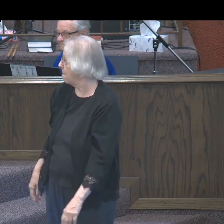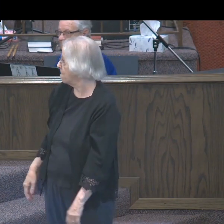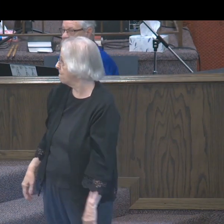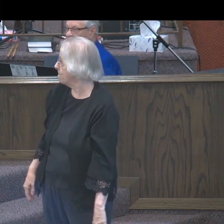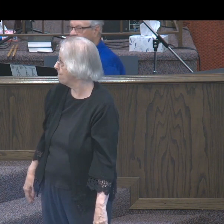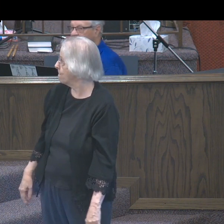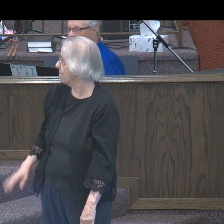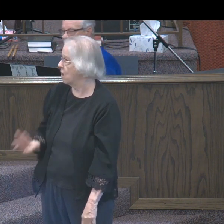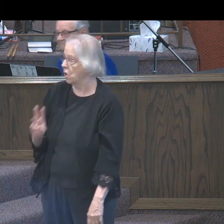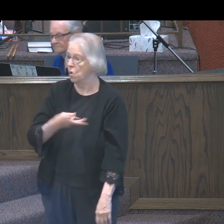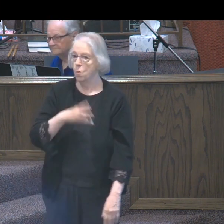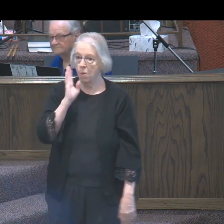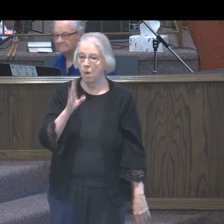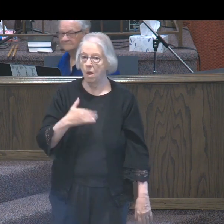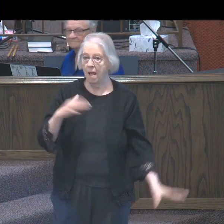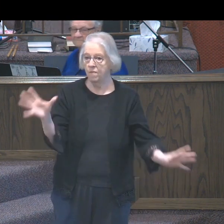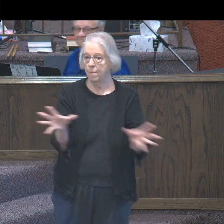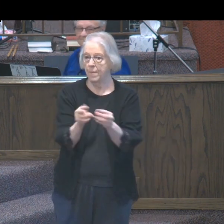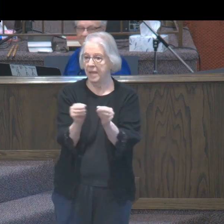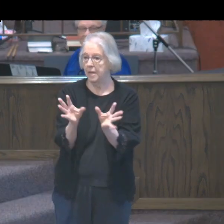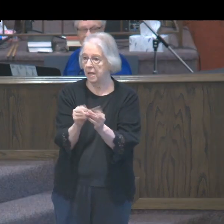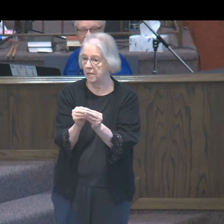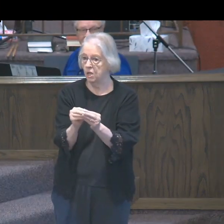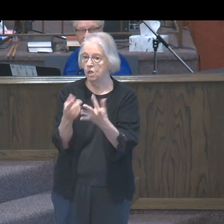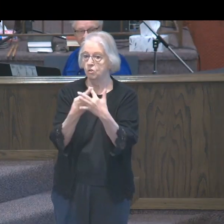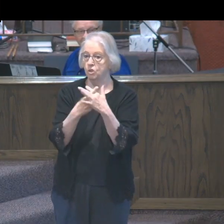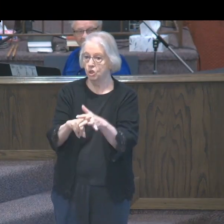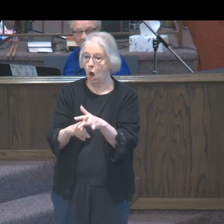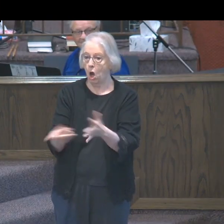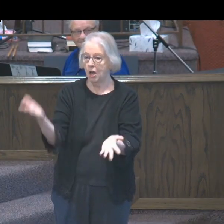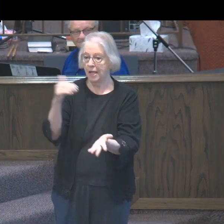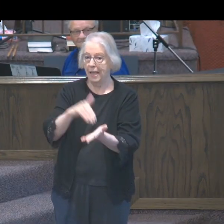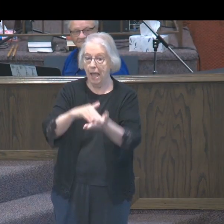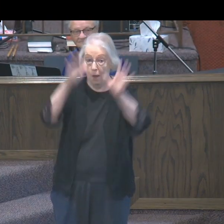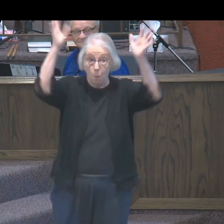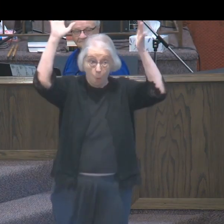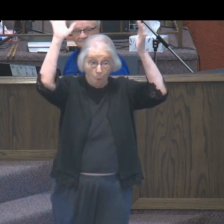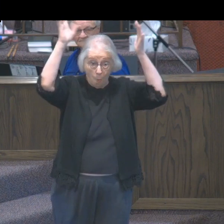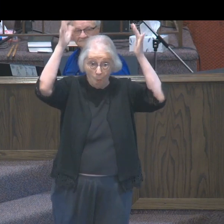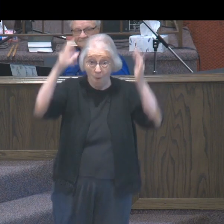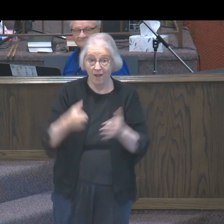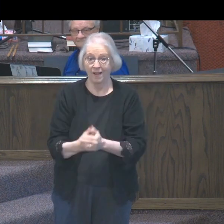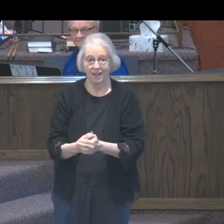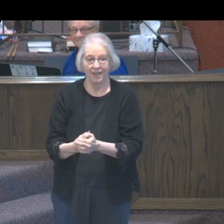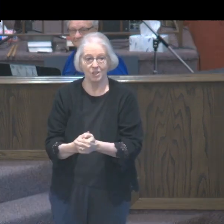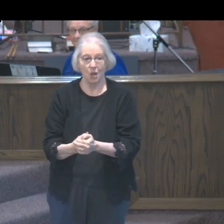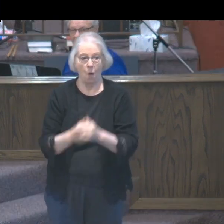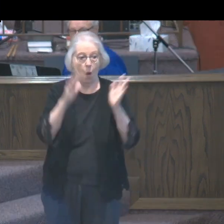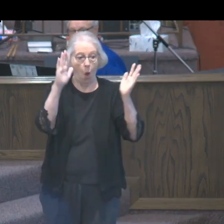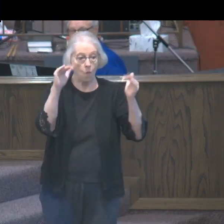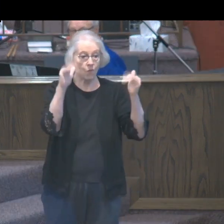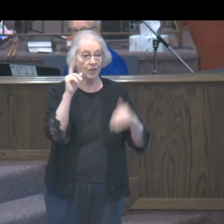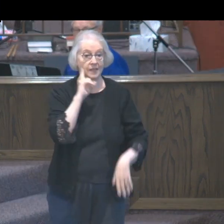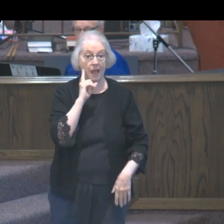and we're going to have a meeting to put this all back together and move forward with small groups and Sunday school again starting